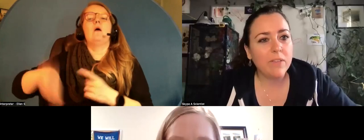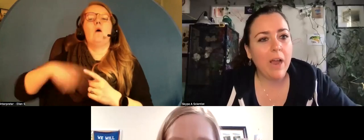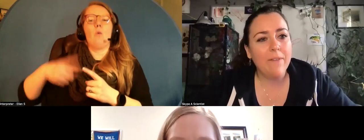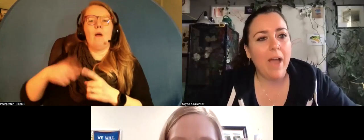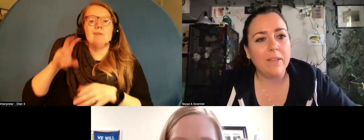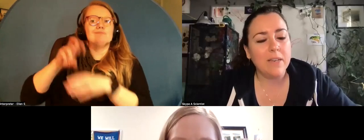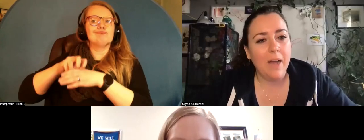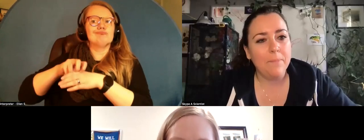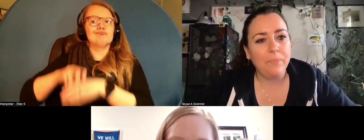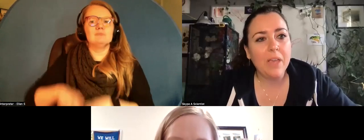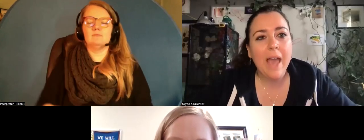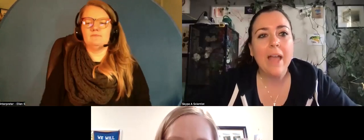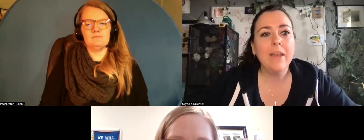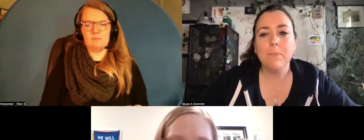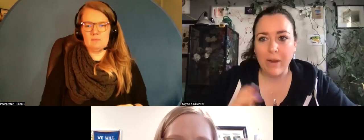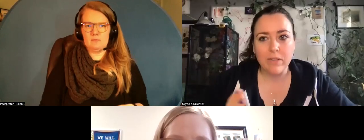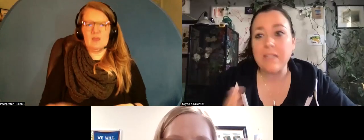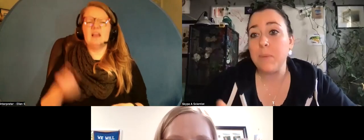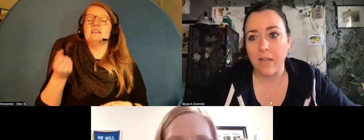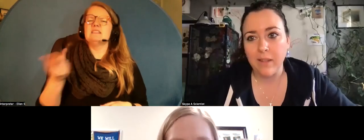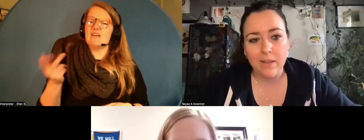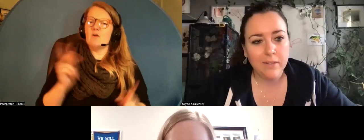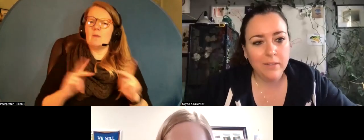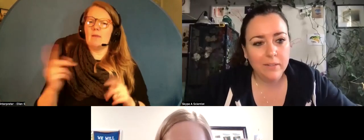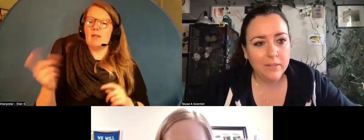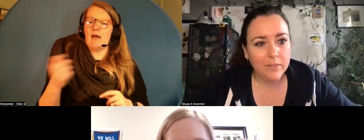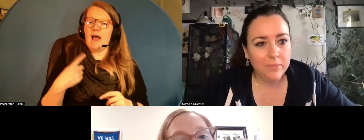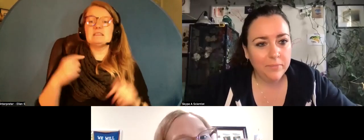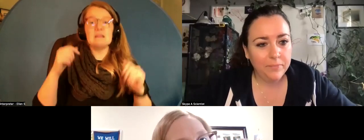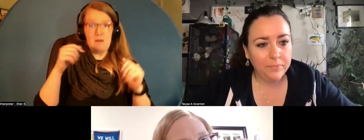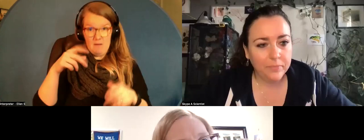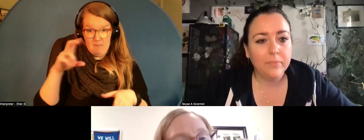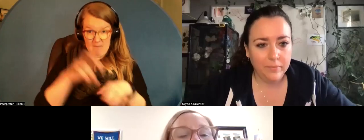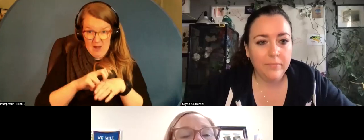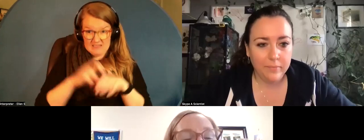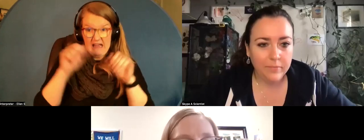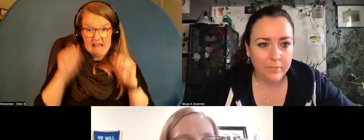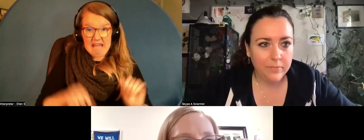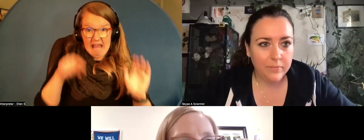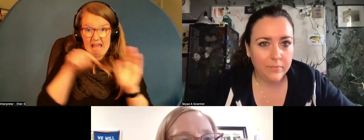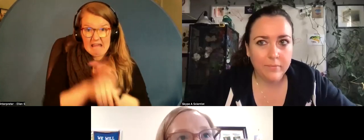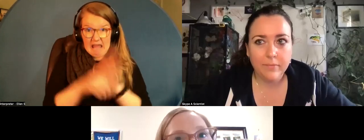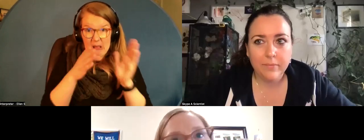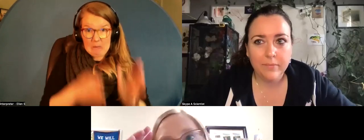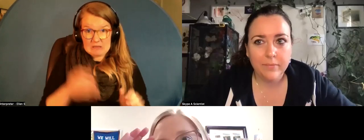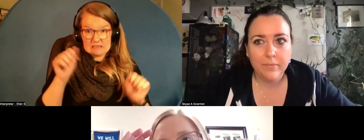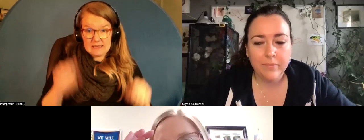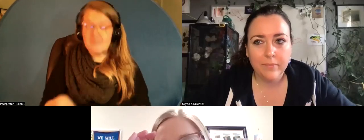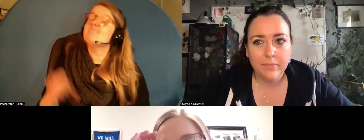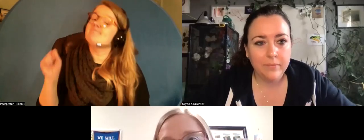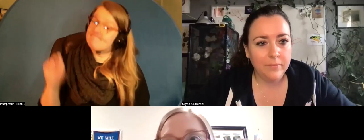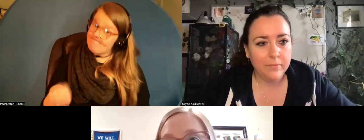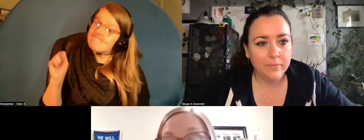of folks have asked, can parasites be deadly? Yes, they can be deadly.